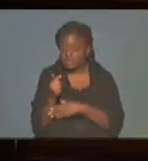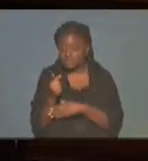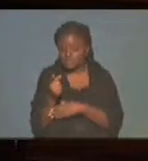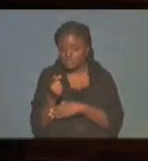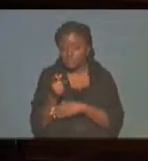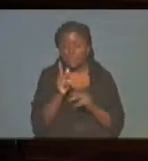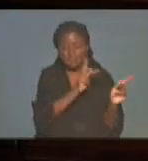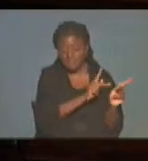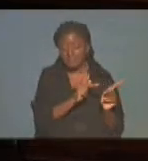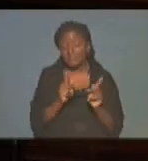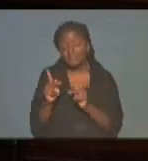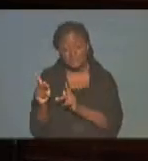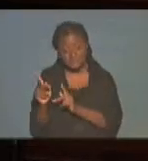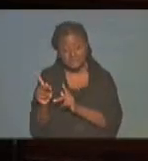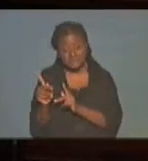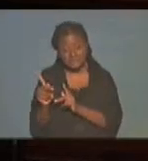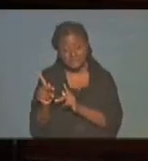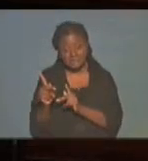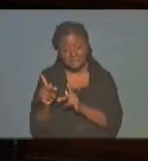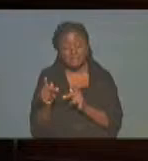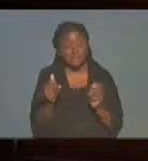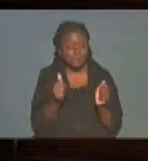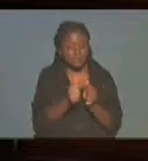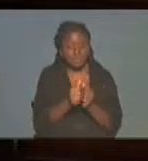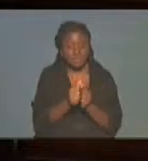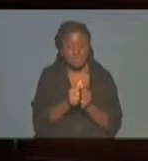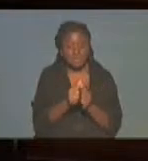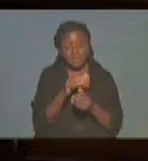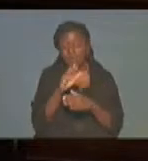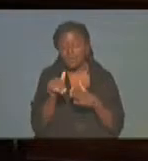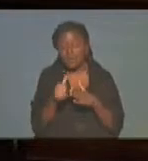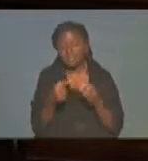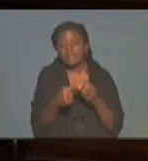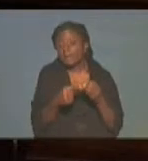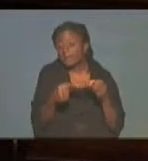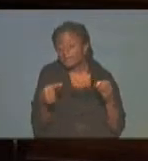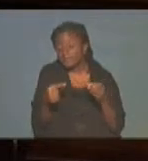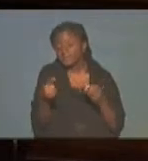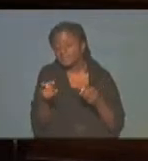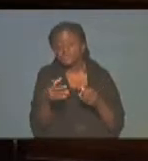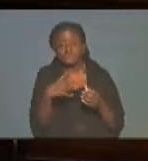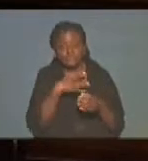from proposing along with all the opposing you like to do.